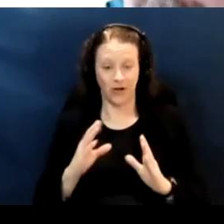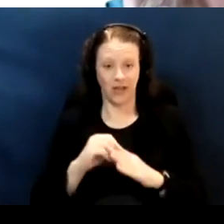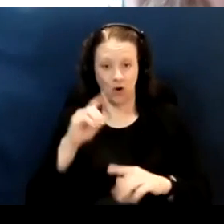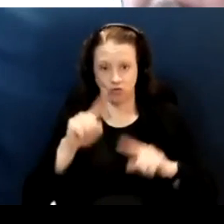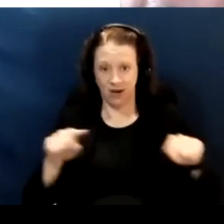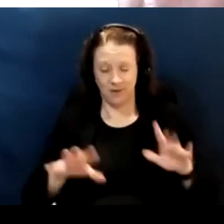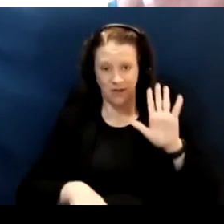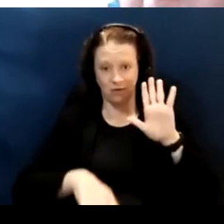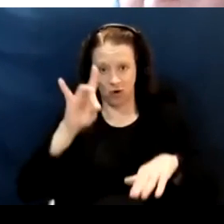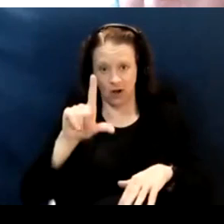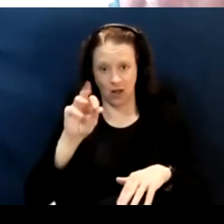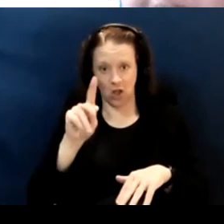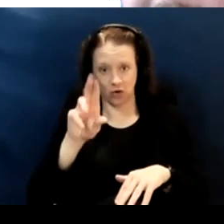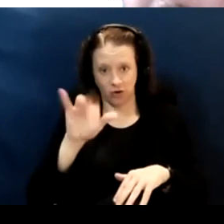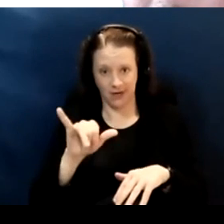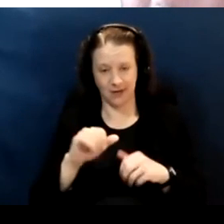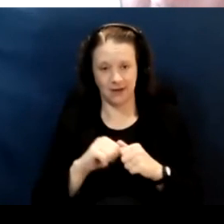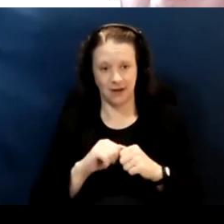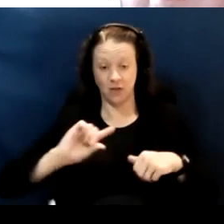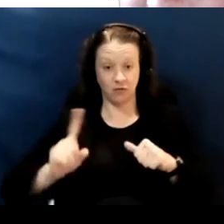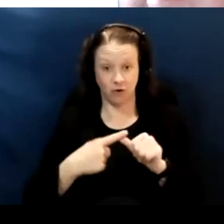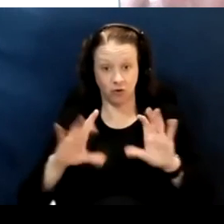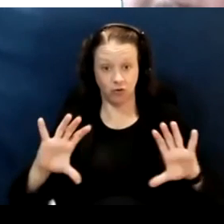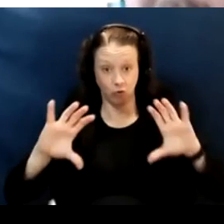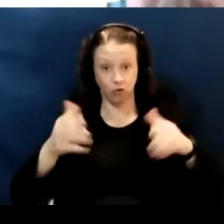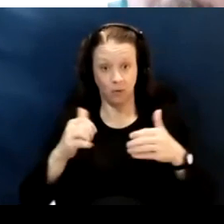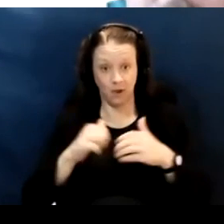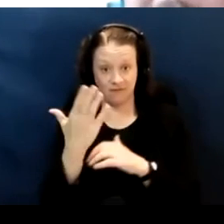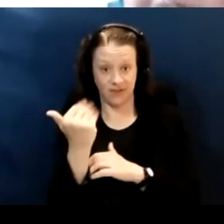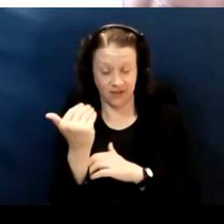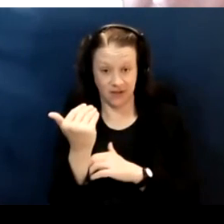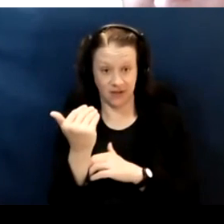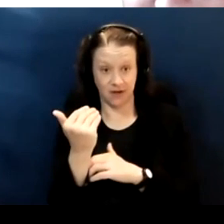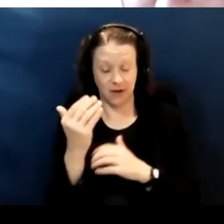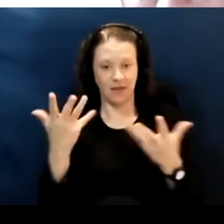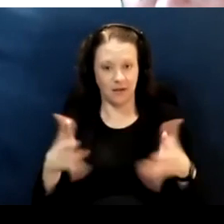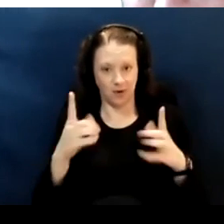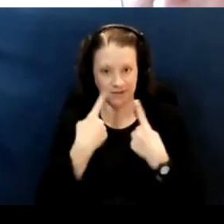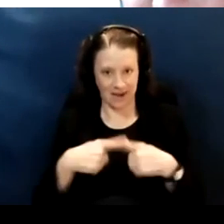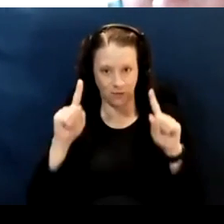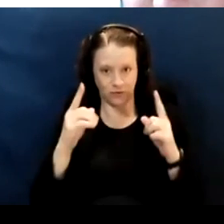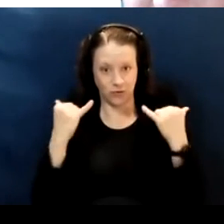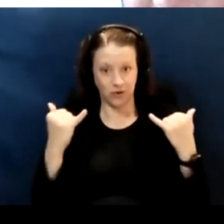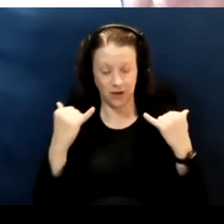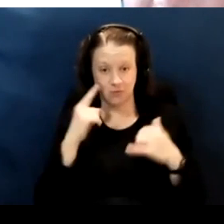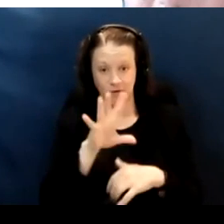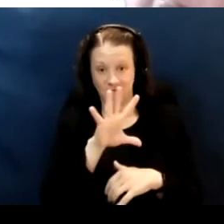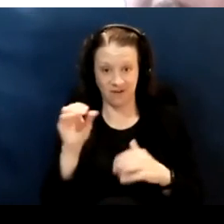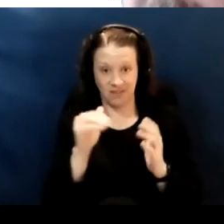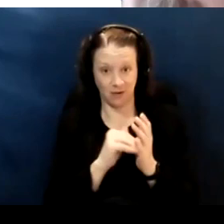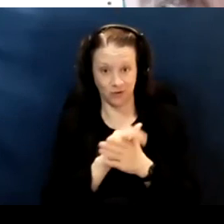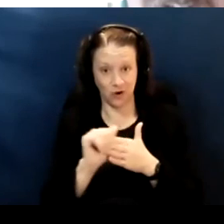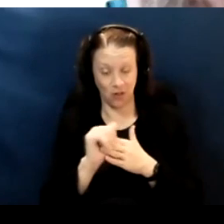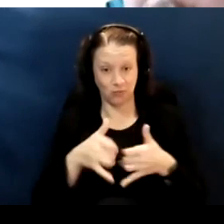drawn lottery. The first group of 15 was announced today for a $50,000